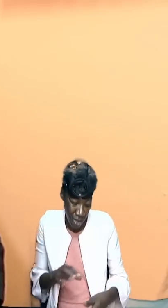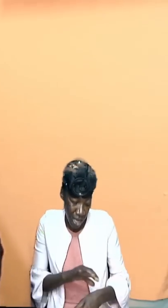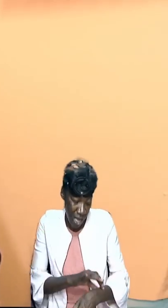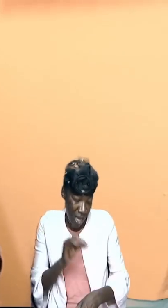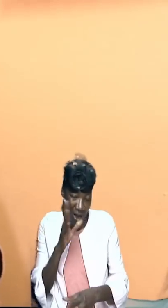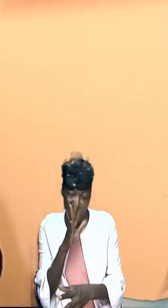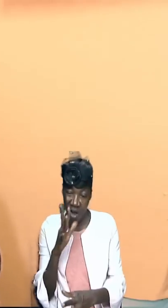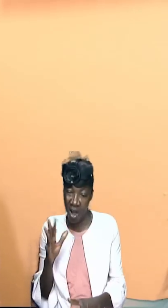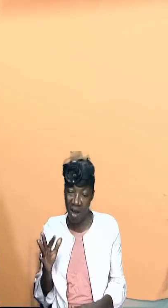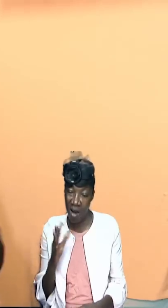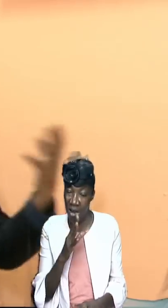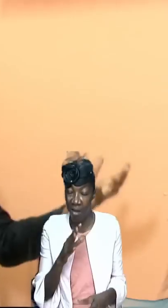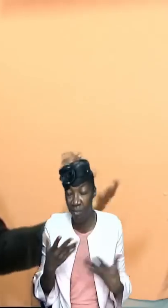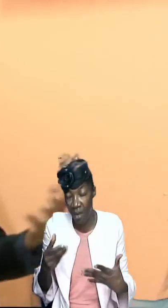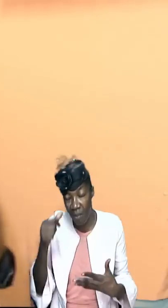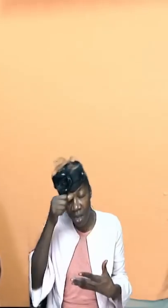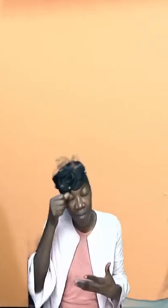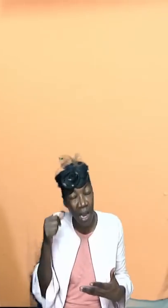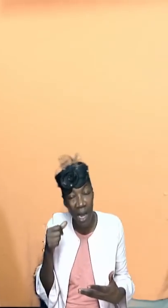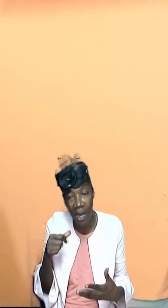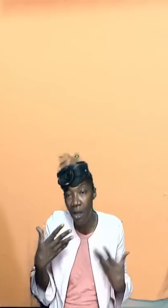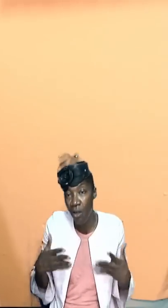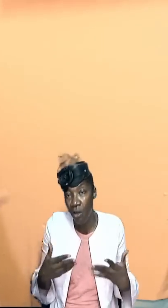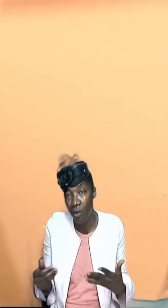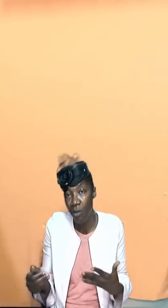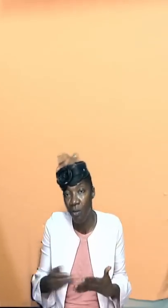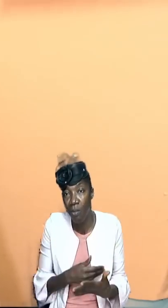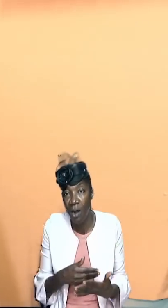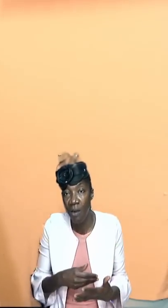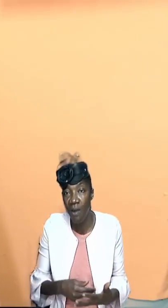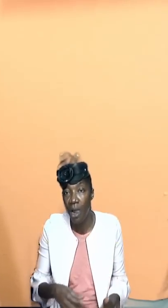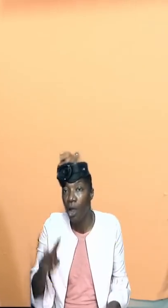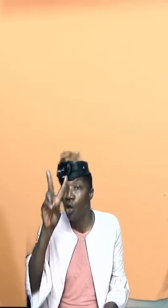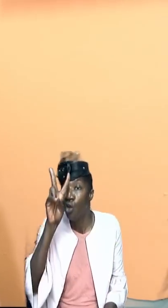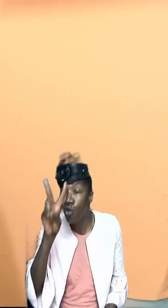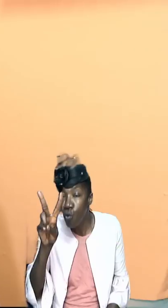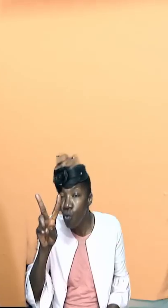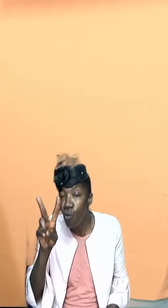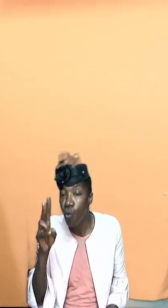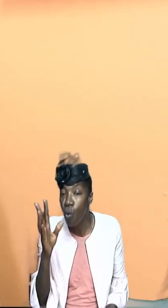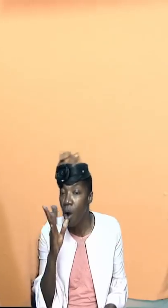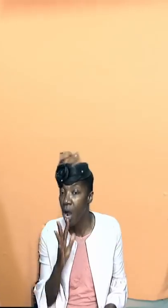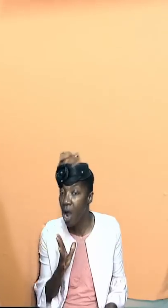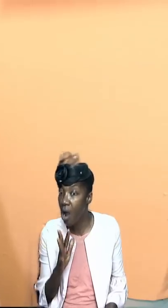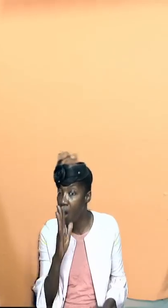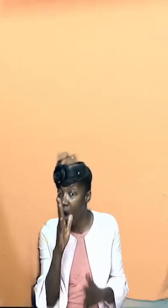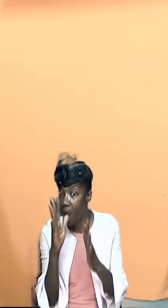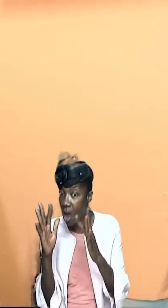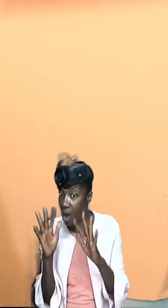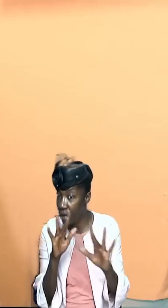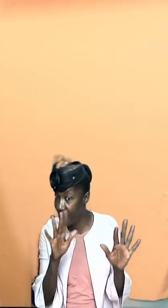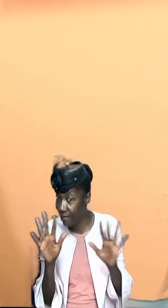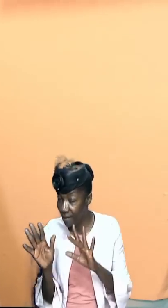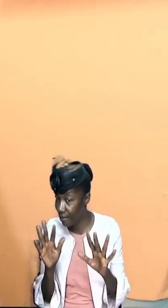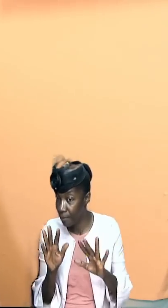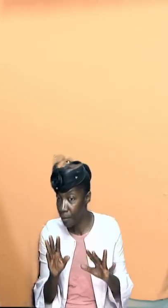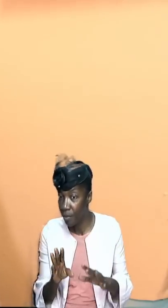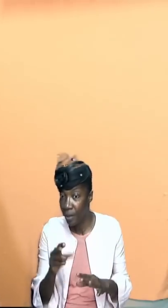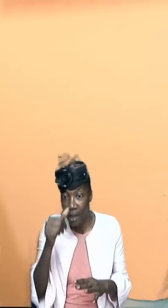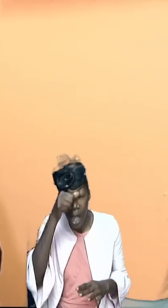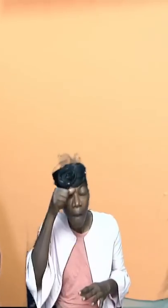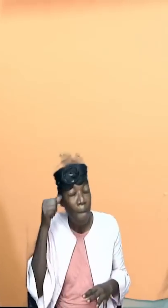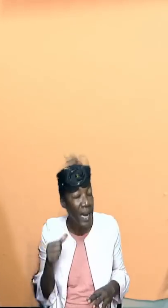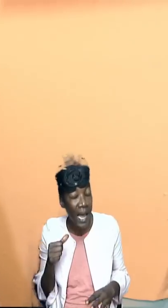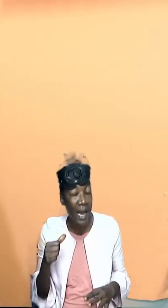black. They could have two colors, black and white, because not only is the